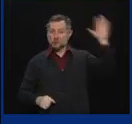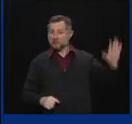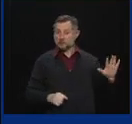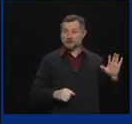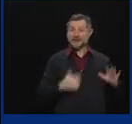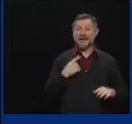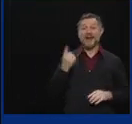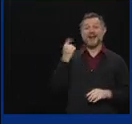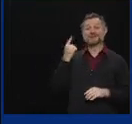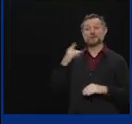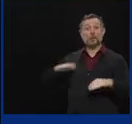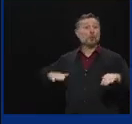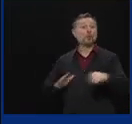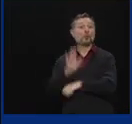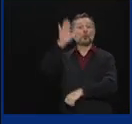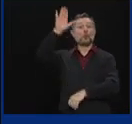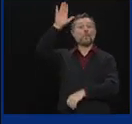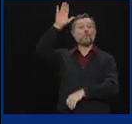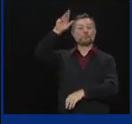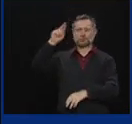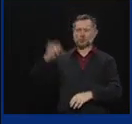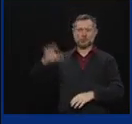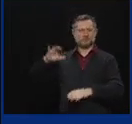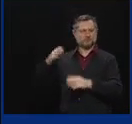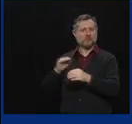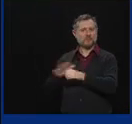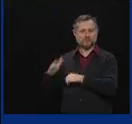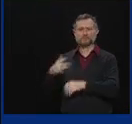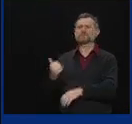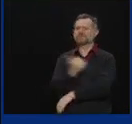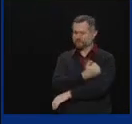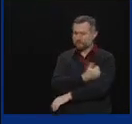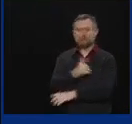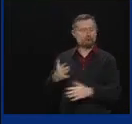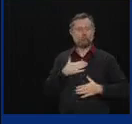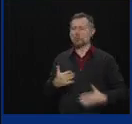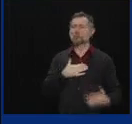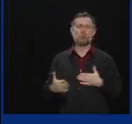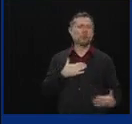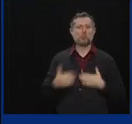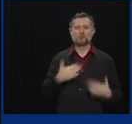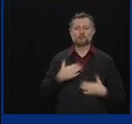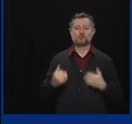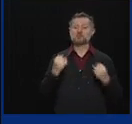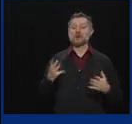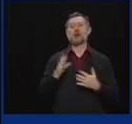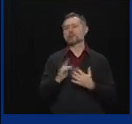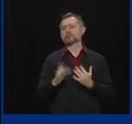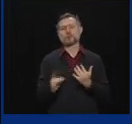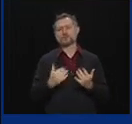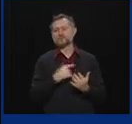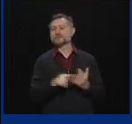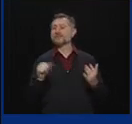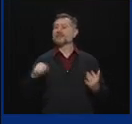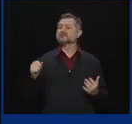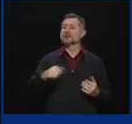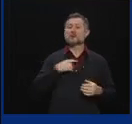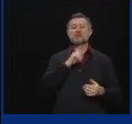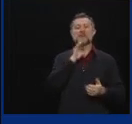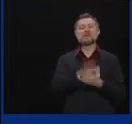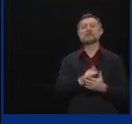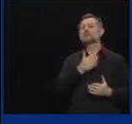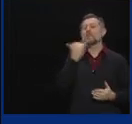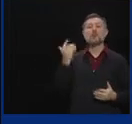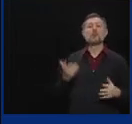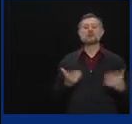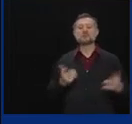case. And so there are lessons to be learned. There are options on the table. There are a lot more options. But I believe the best option is for people